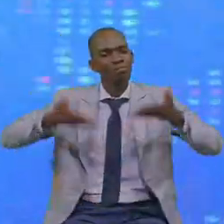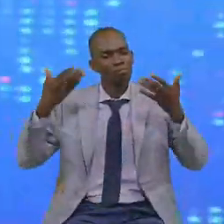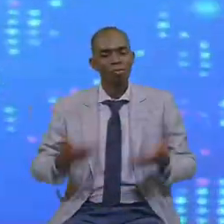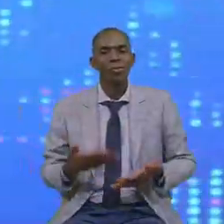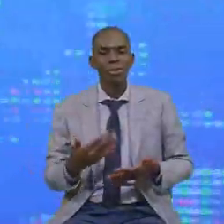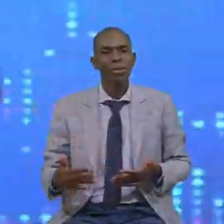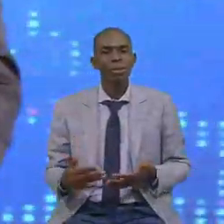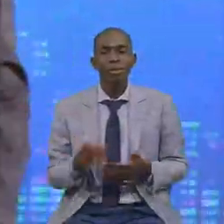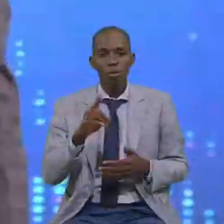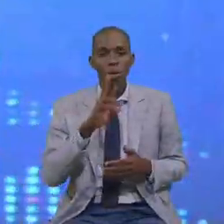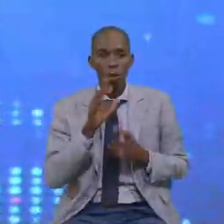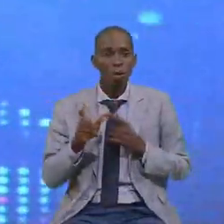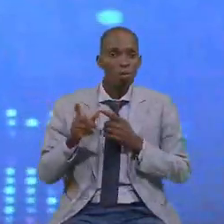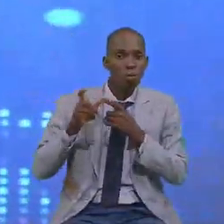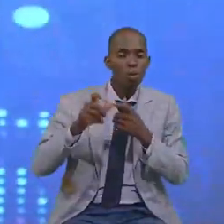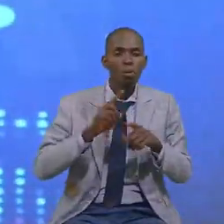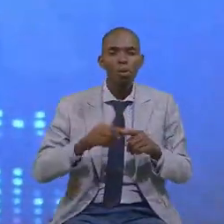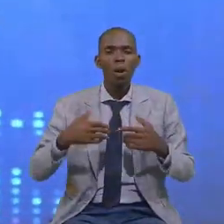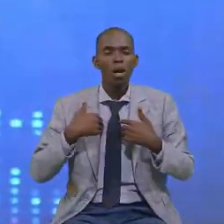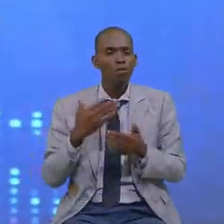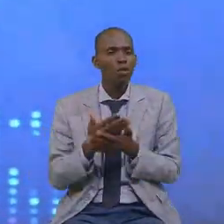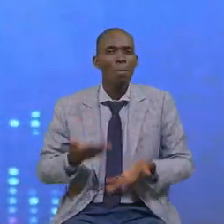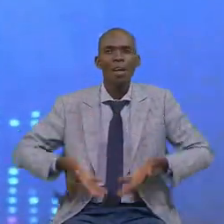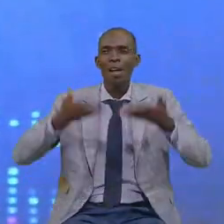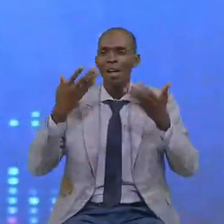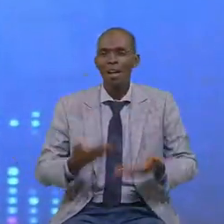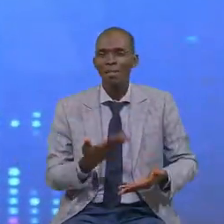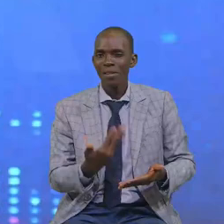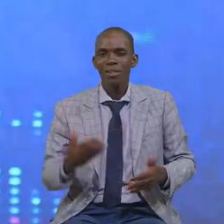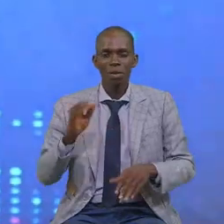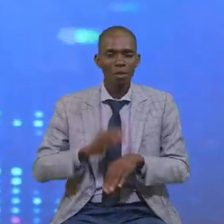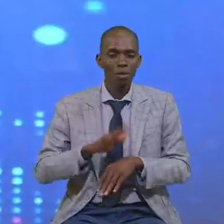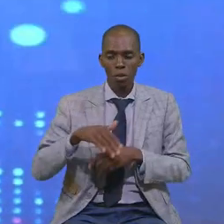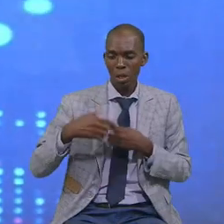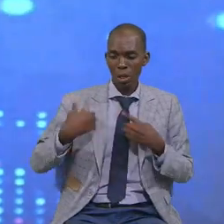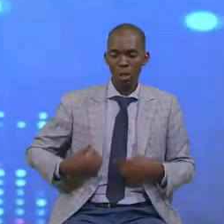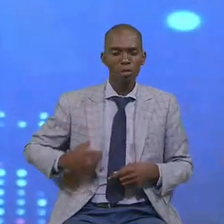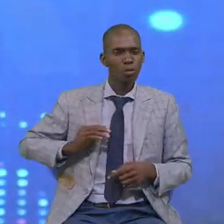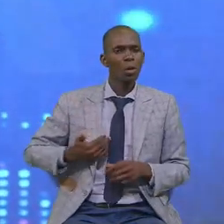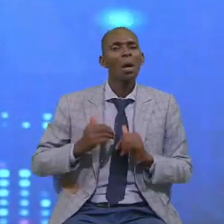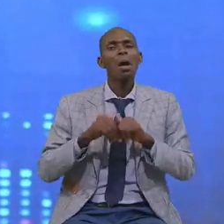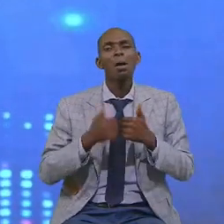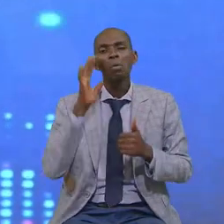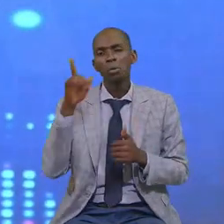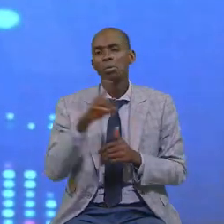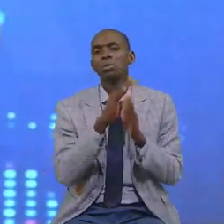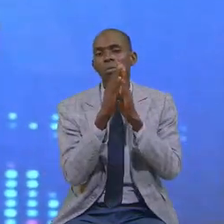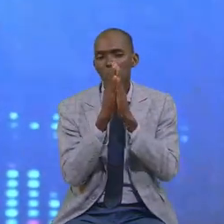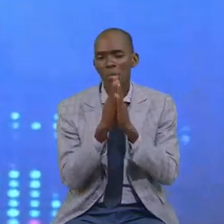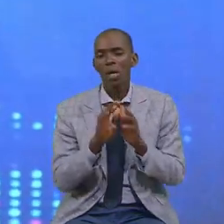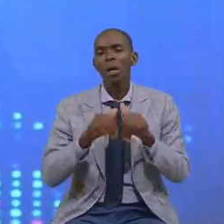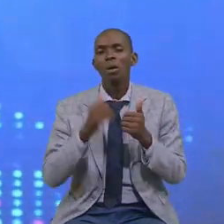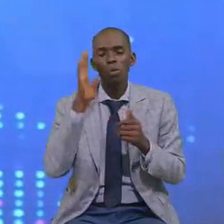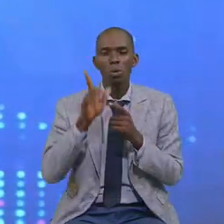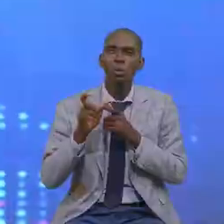heavy sin on your heart, on your soul. Are you going to even breathe? How are you going to run? There is,